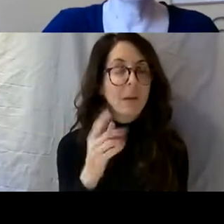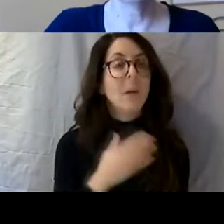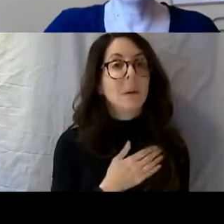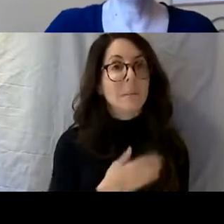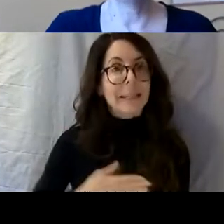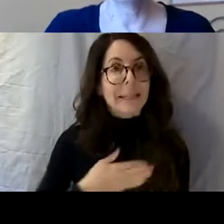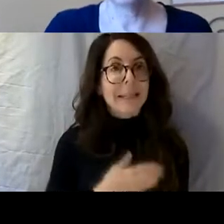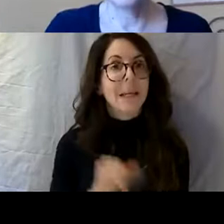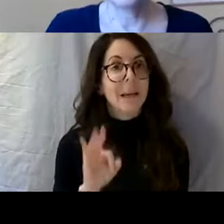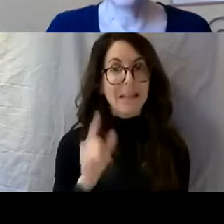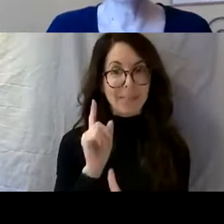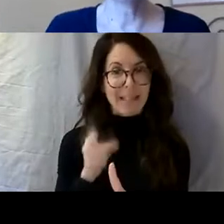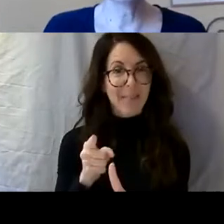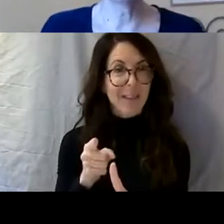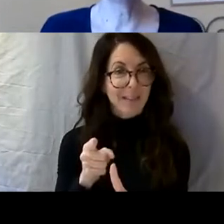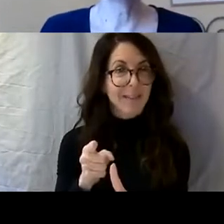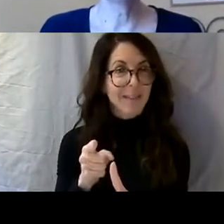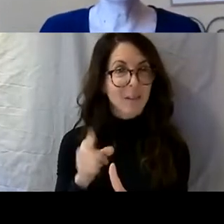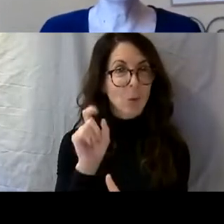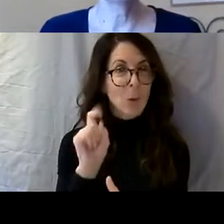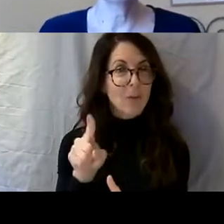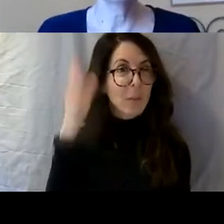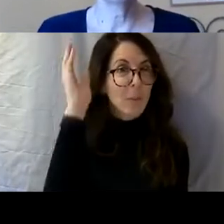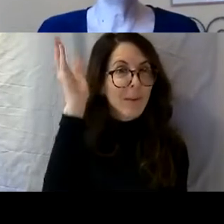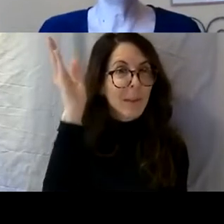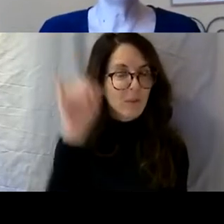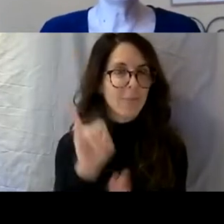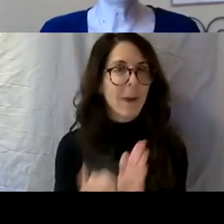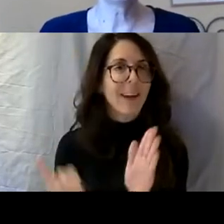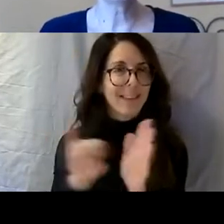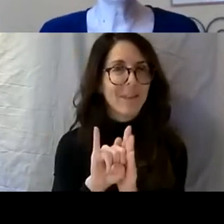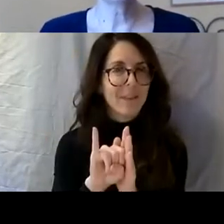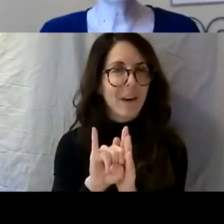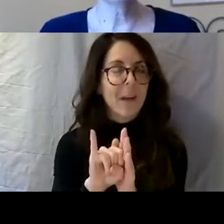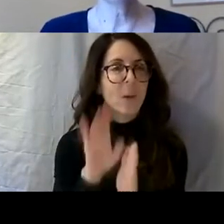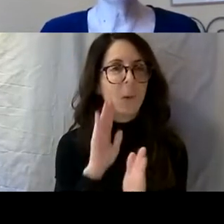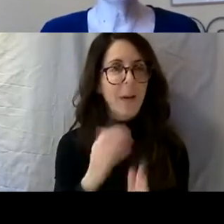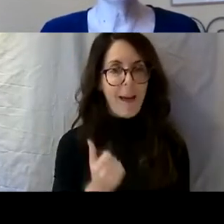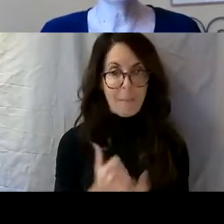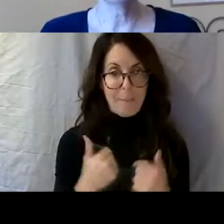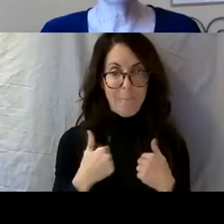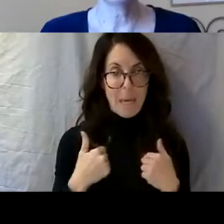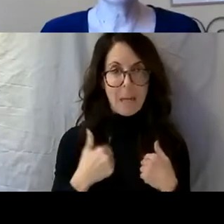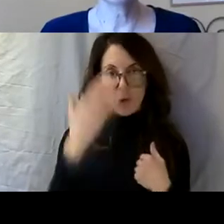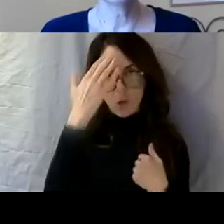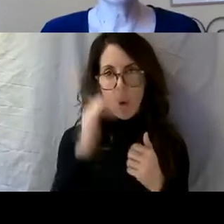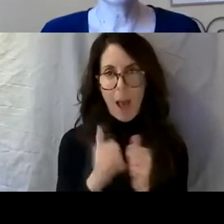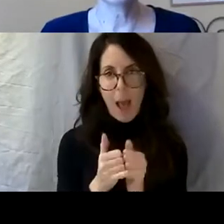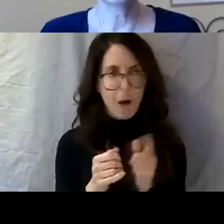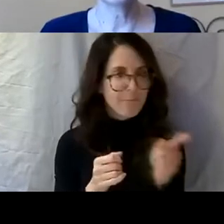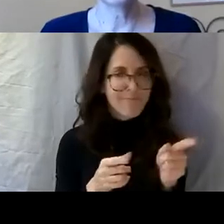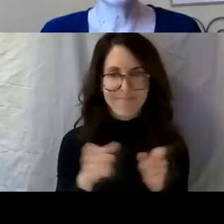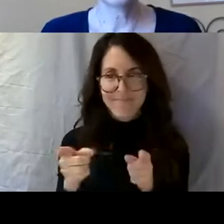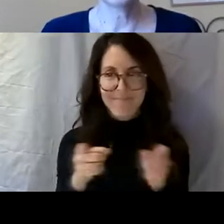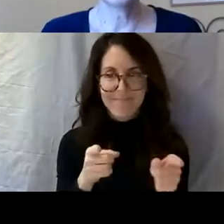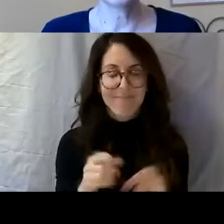for a specific presenter, that you identify them in your question to us. It helps me direct the question on this end.